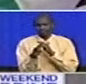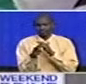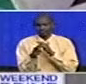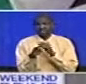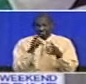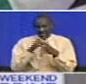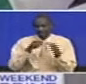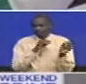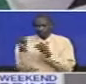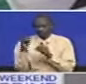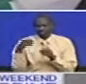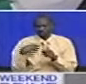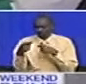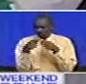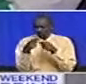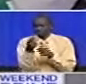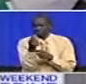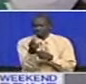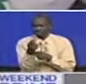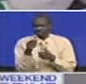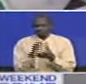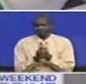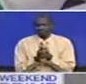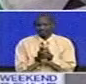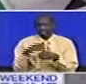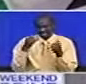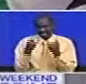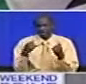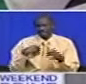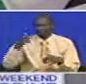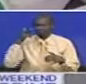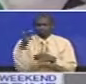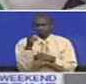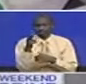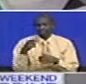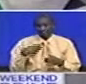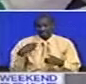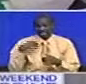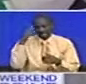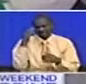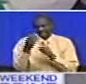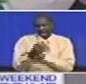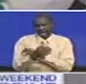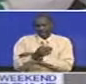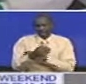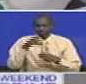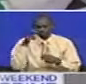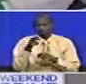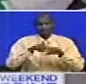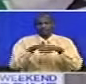Then I moved just a short distance from the door and I was shot. So I discovered my arm has been